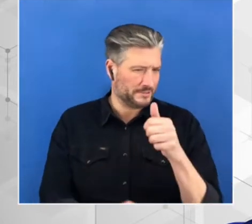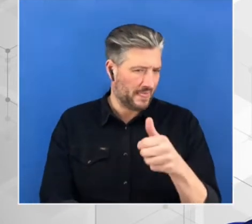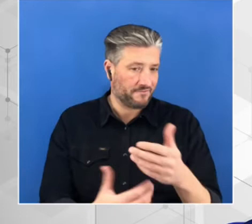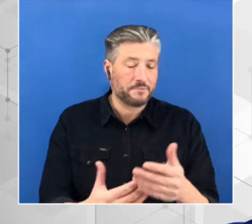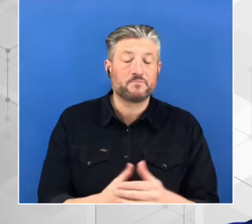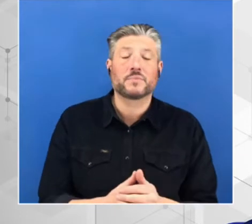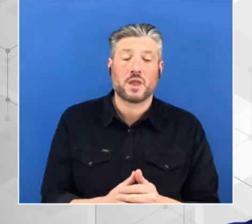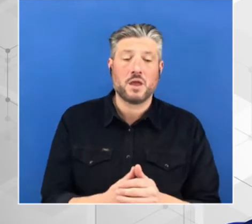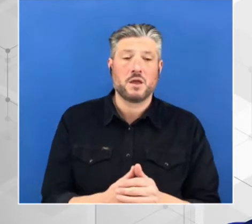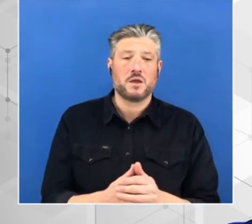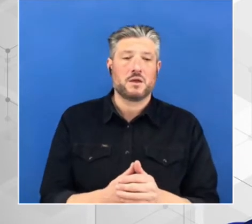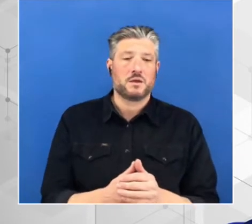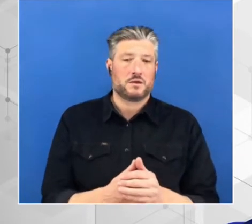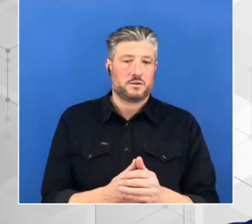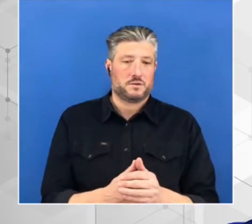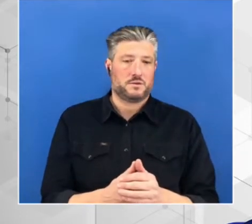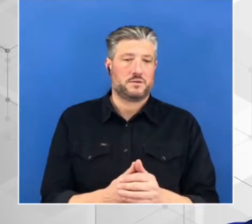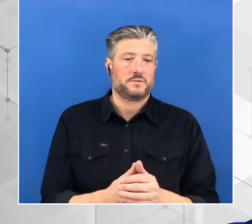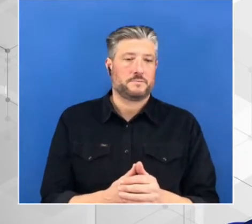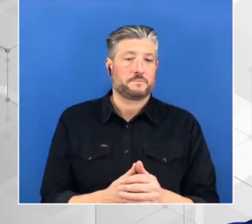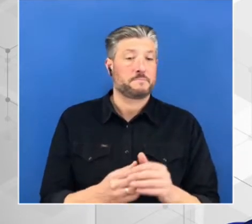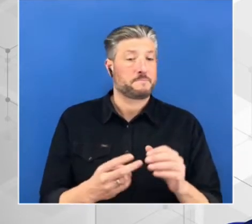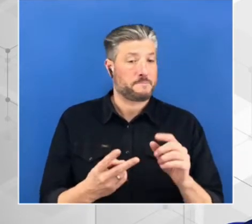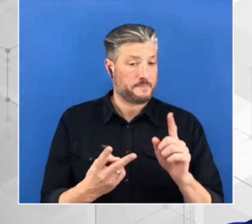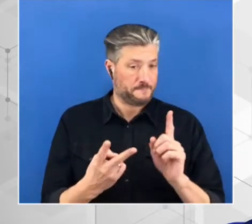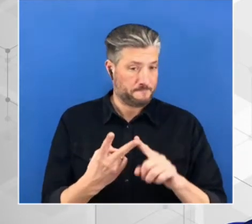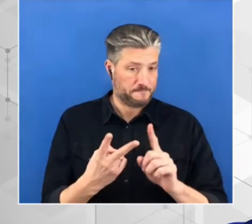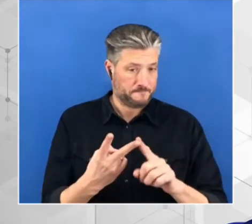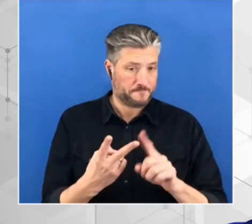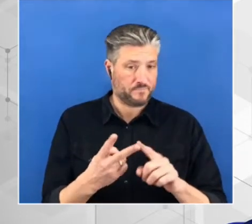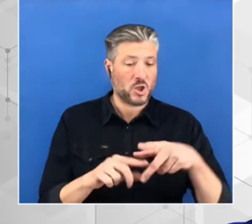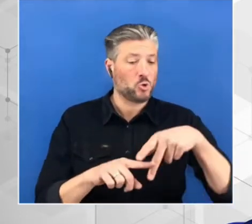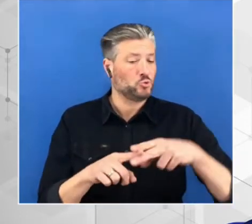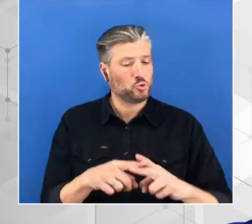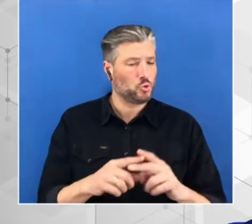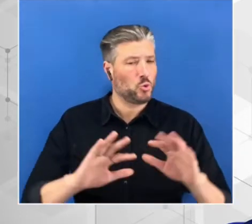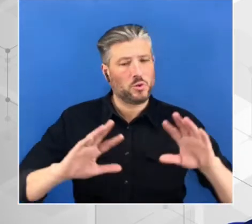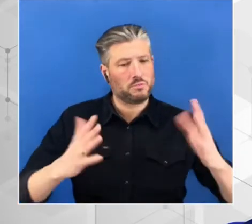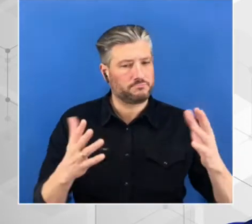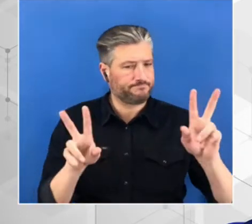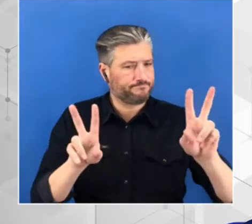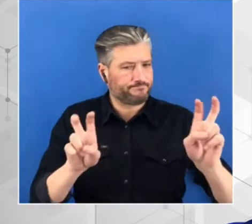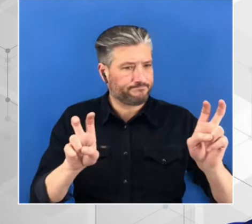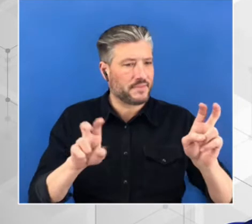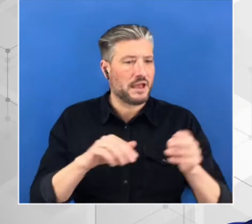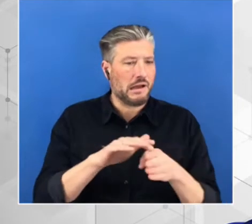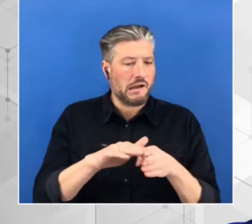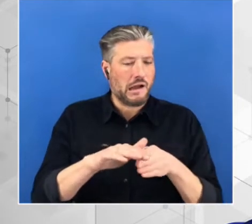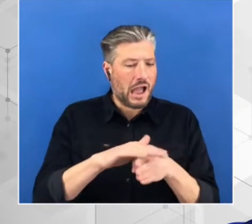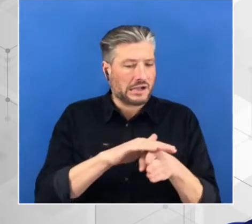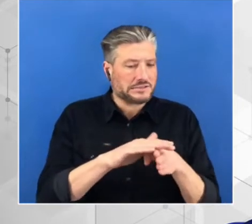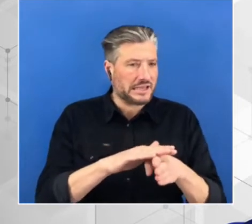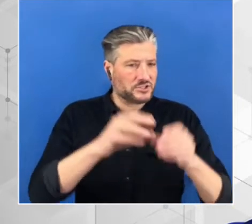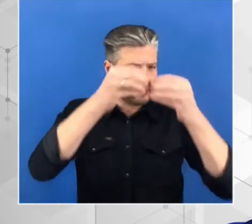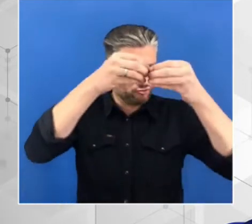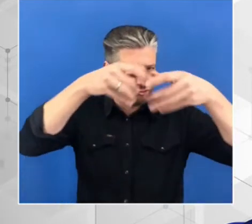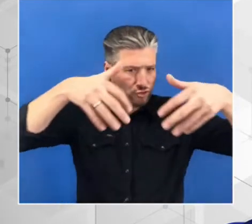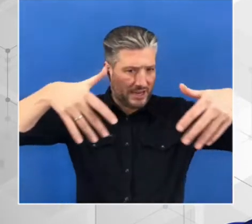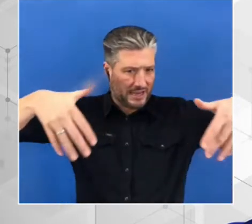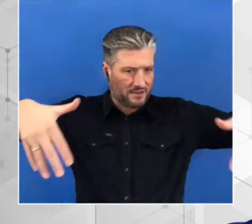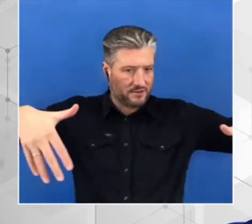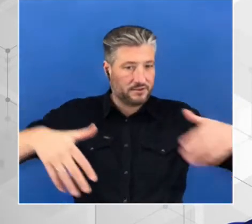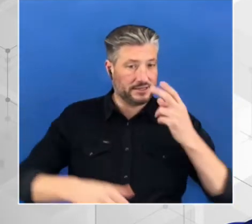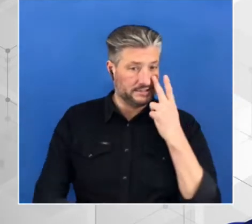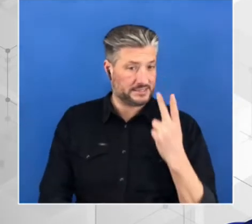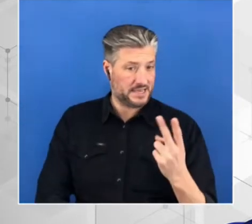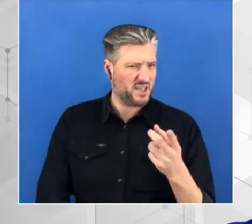have is the accessibility tree and the computed property. So you can see what